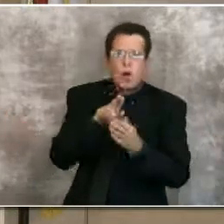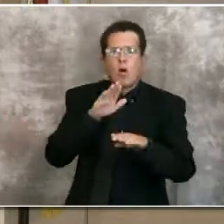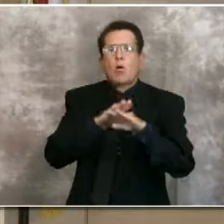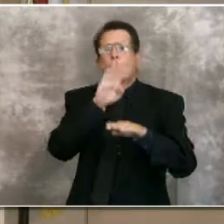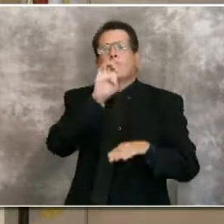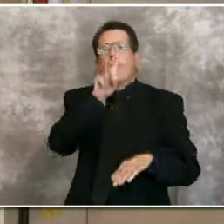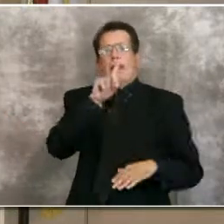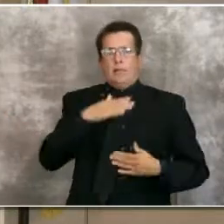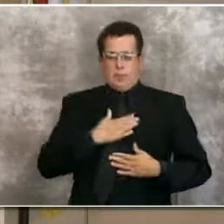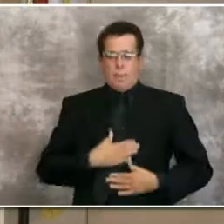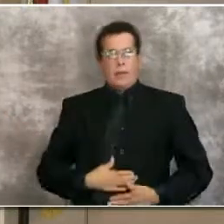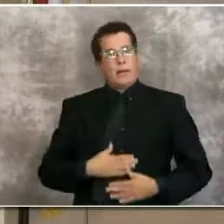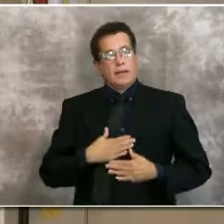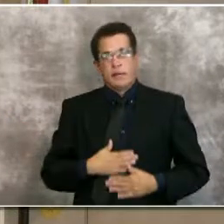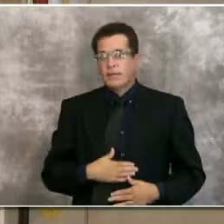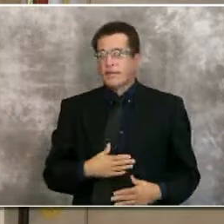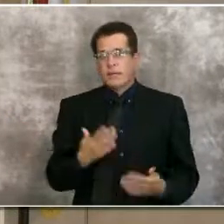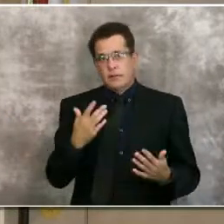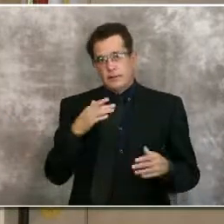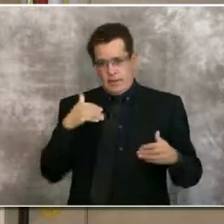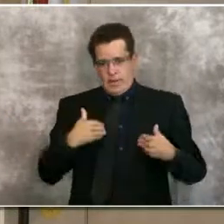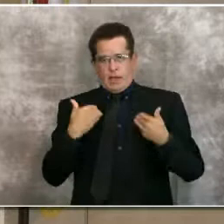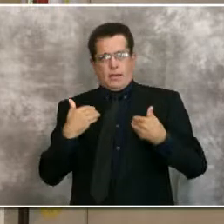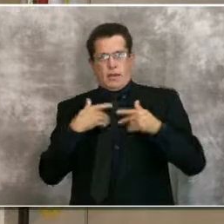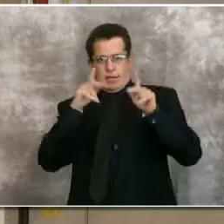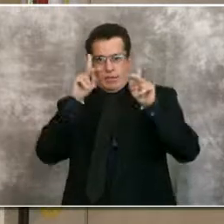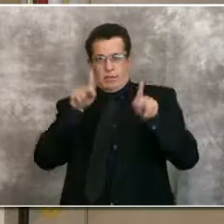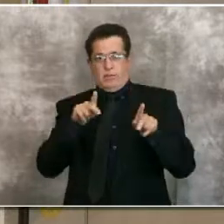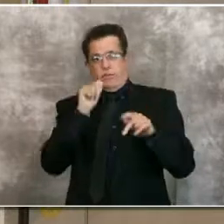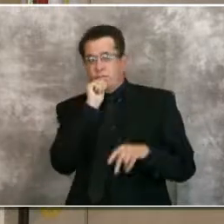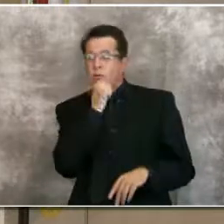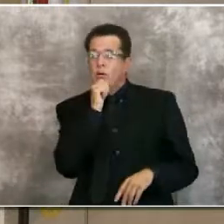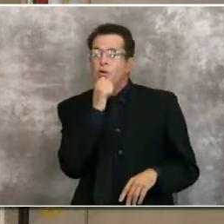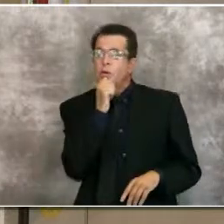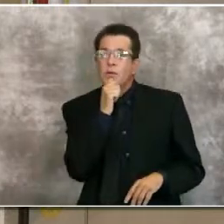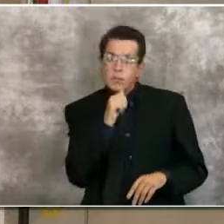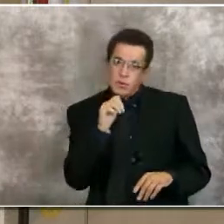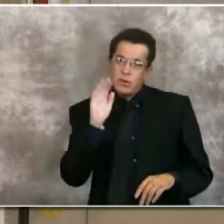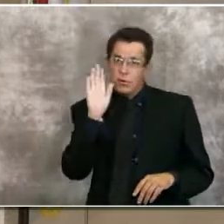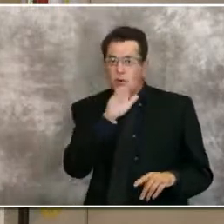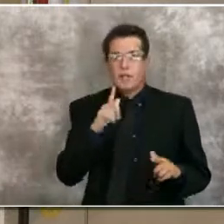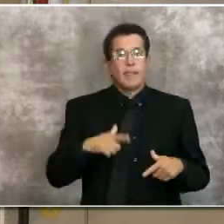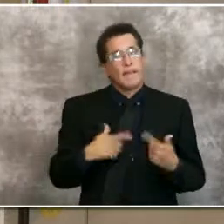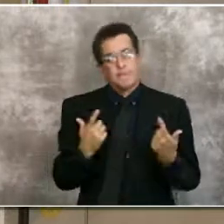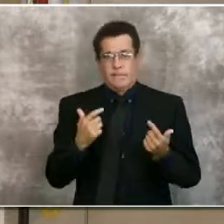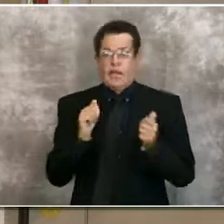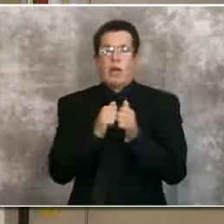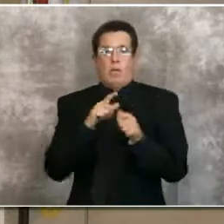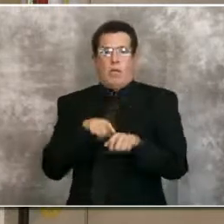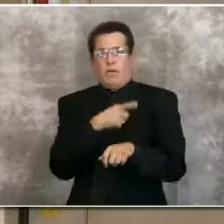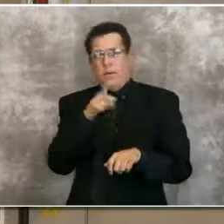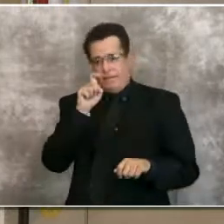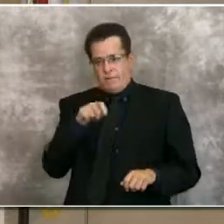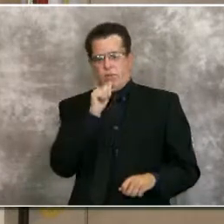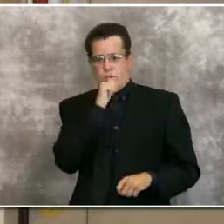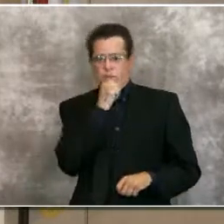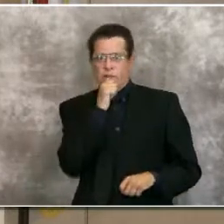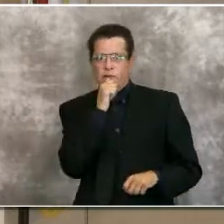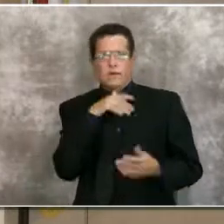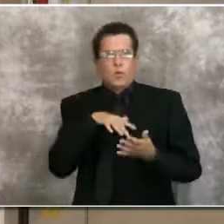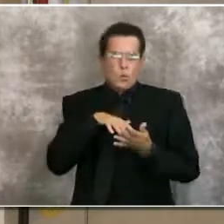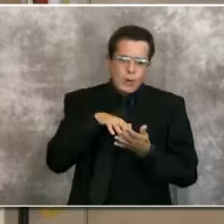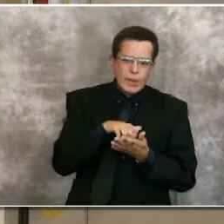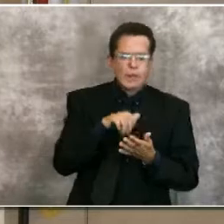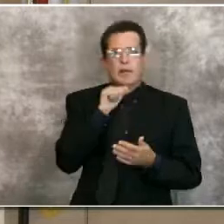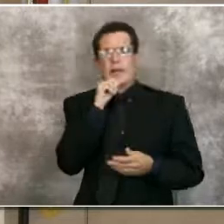a 30 or 40-year-old individual, you have to think of what that would be like to your life and how long it would take to recover from that, being weak,